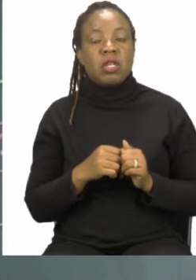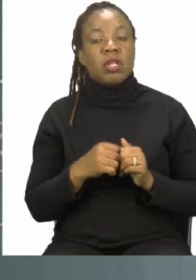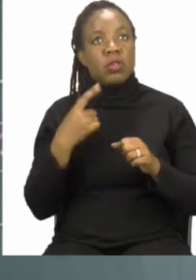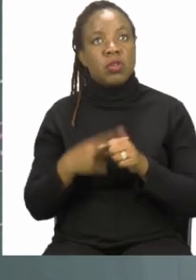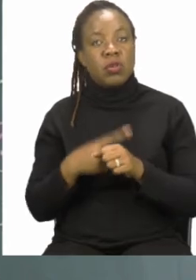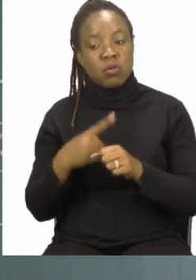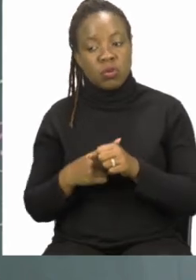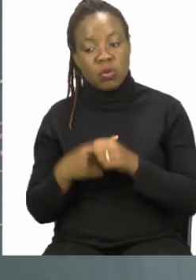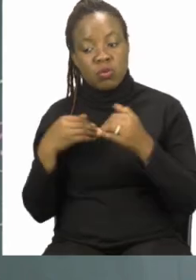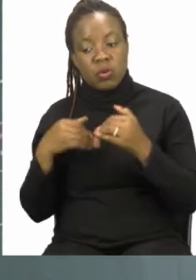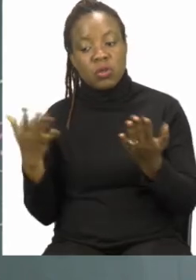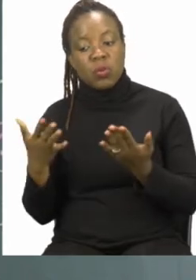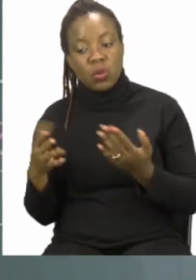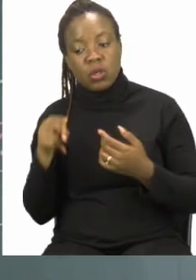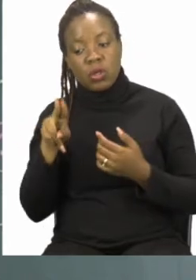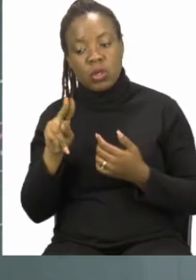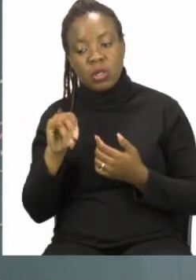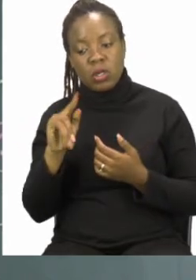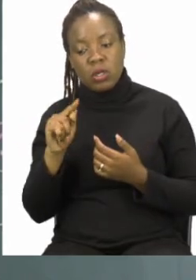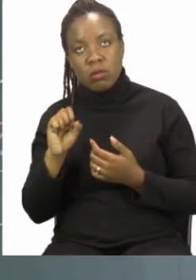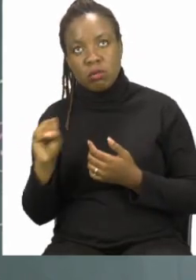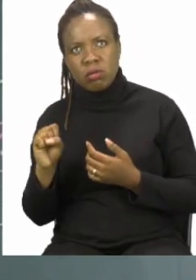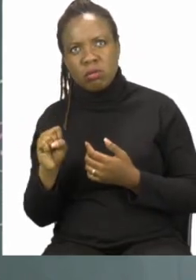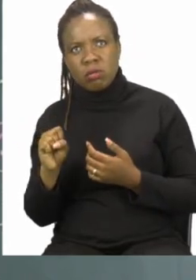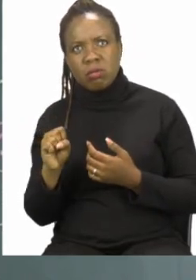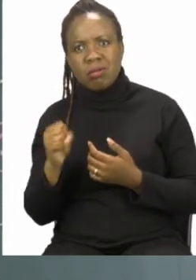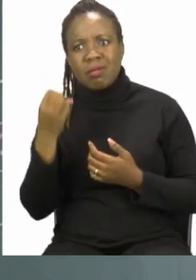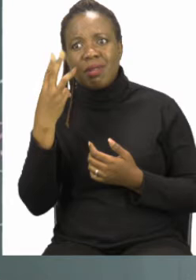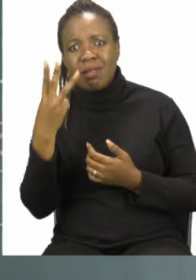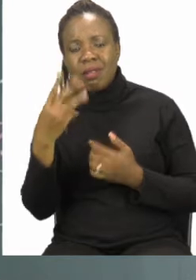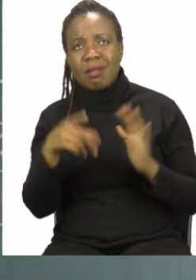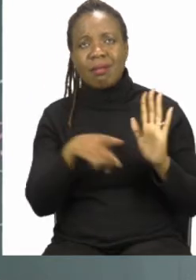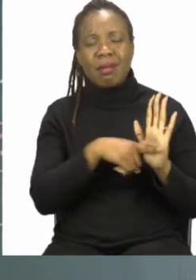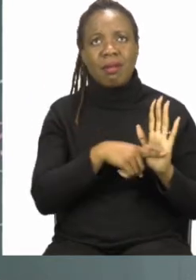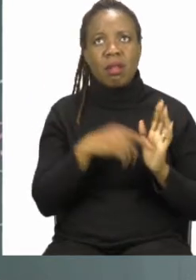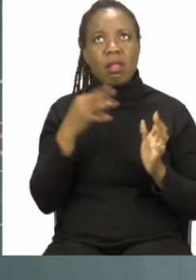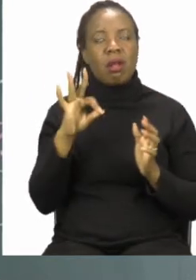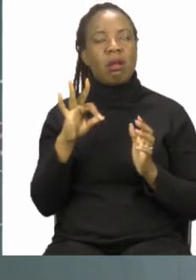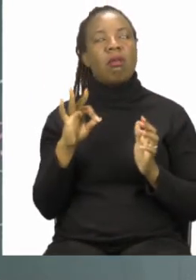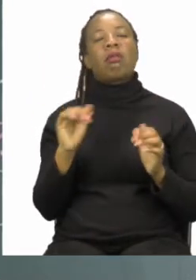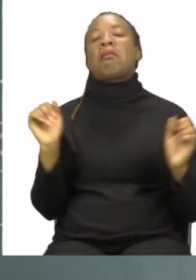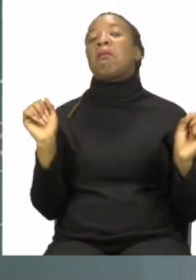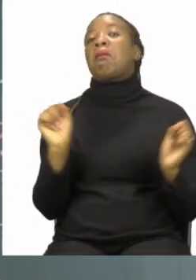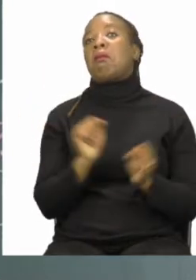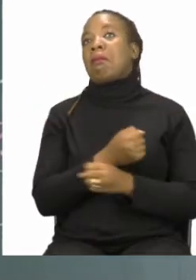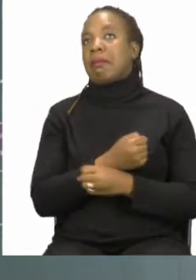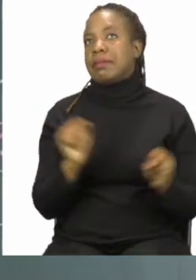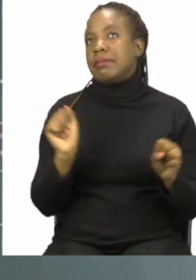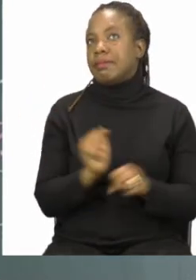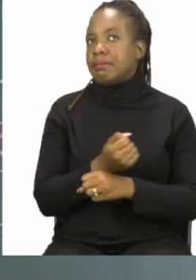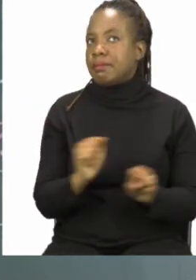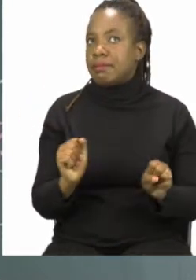our units. We say 3 minus 9. But it can't,